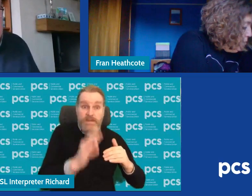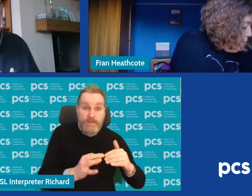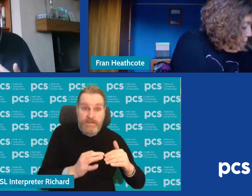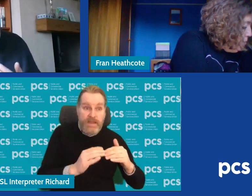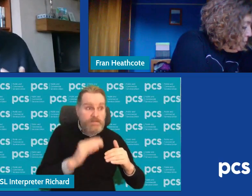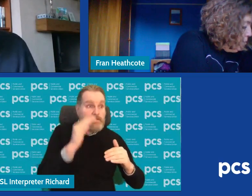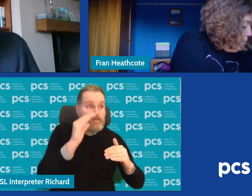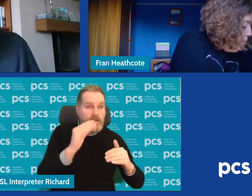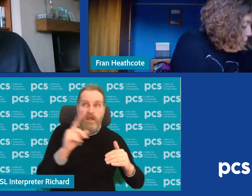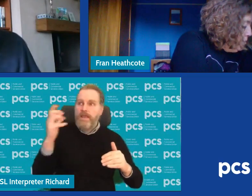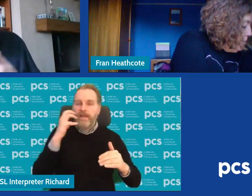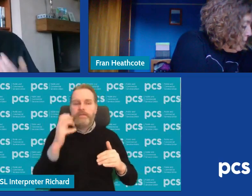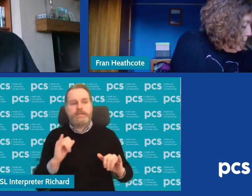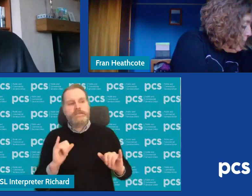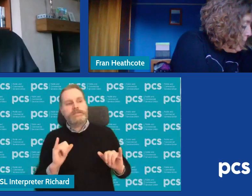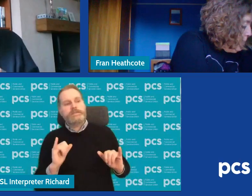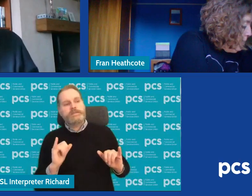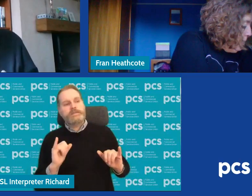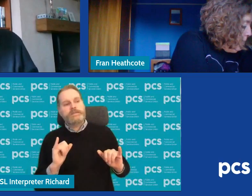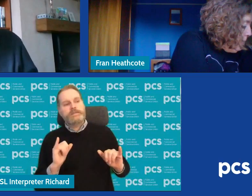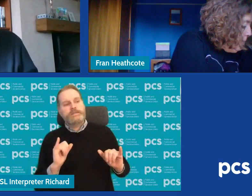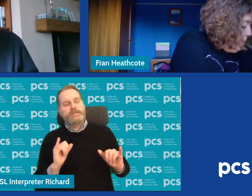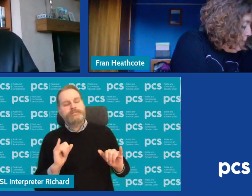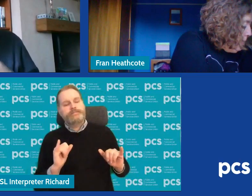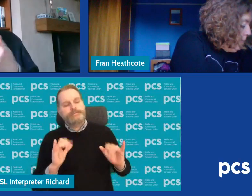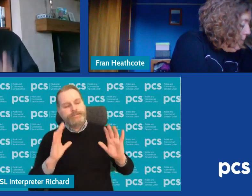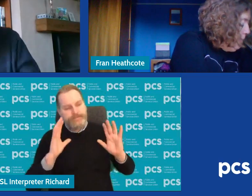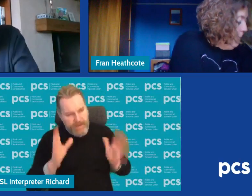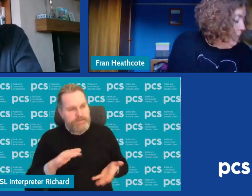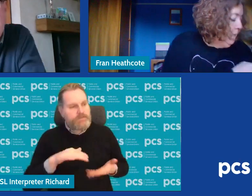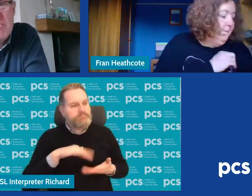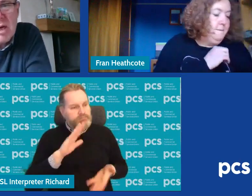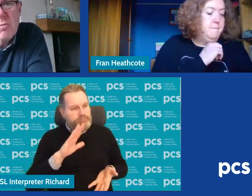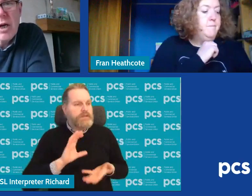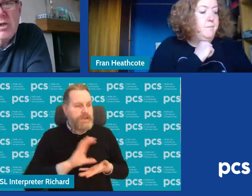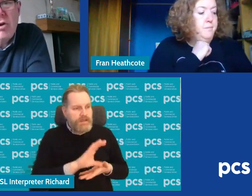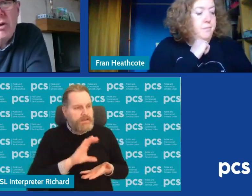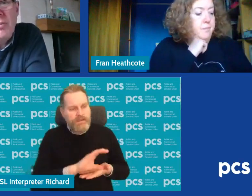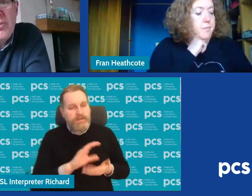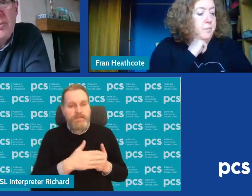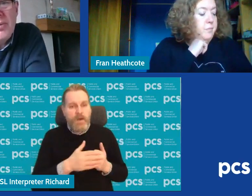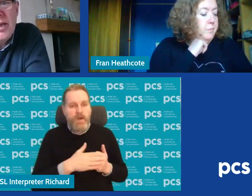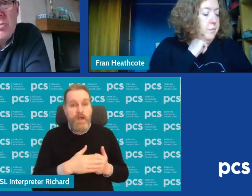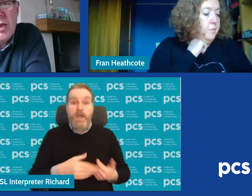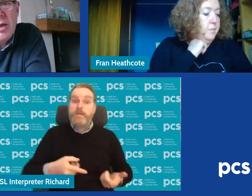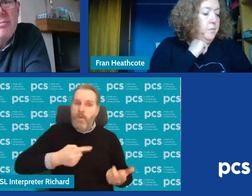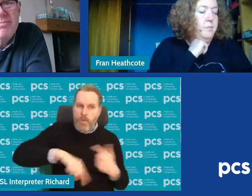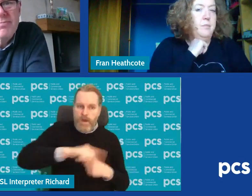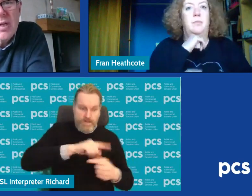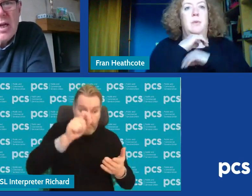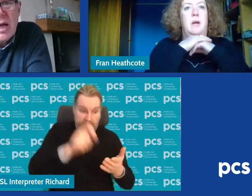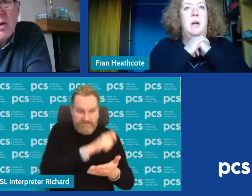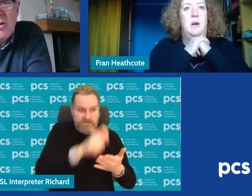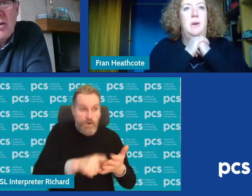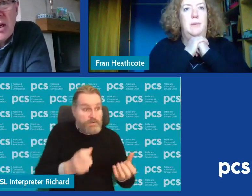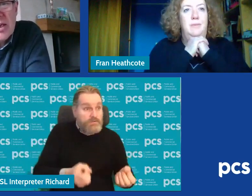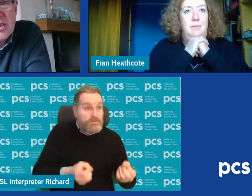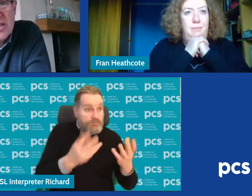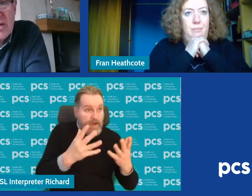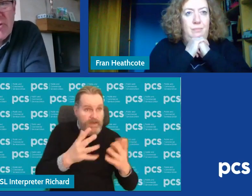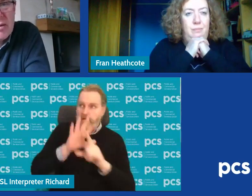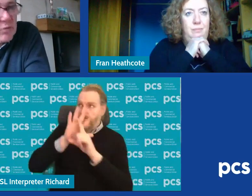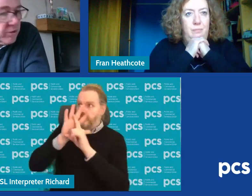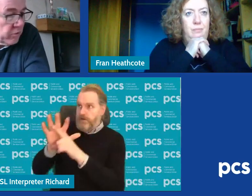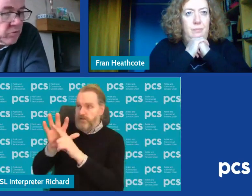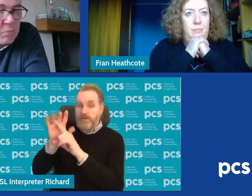is being made elsewhere. They're going to be talking to us. We've just got to keep as much pressure on them as we can. And the last